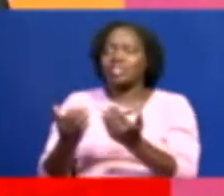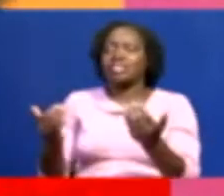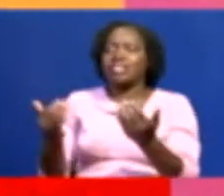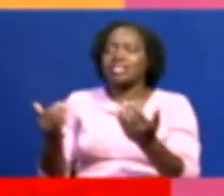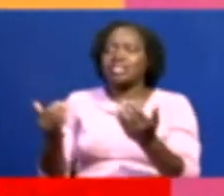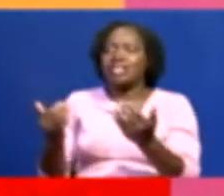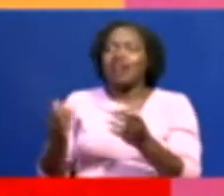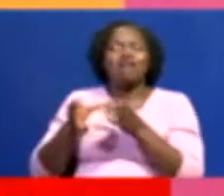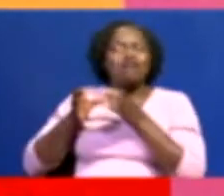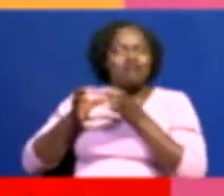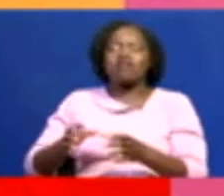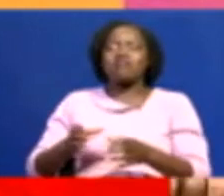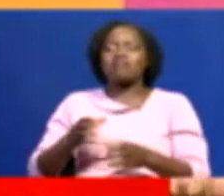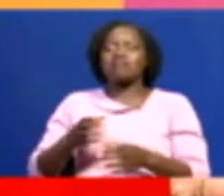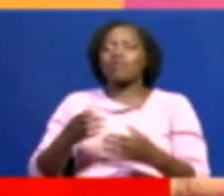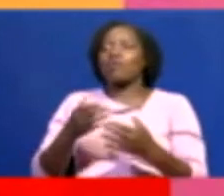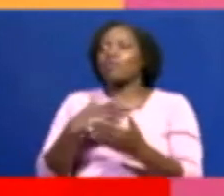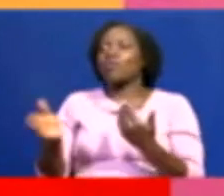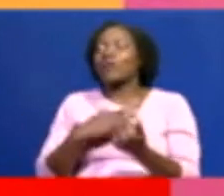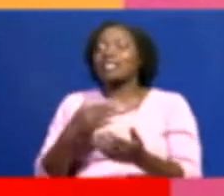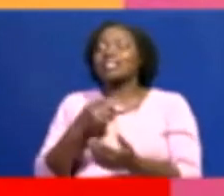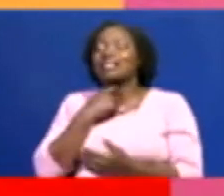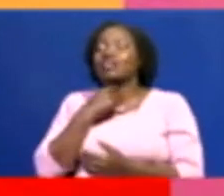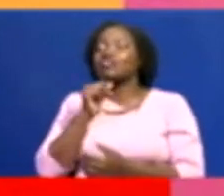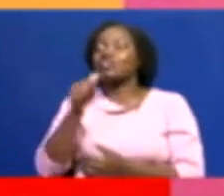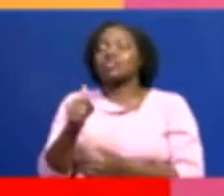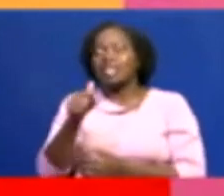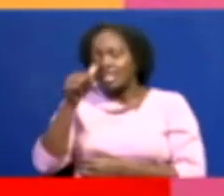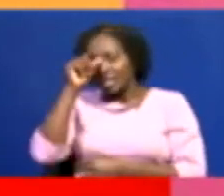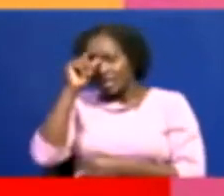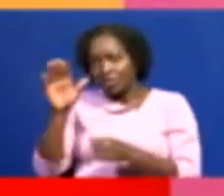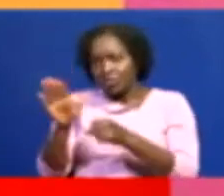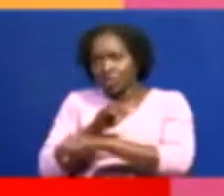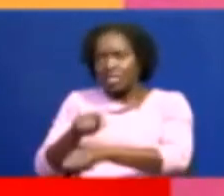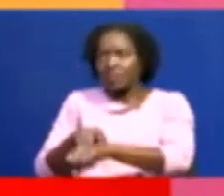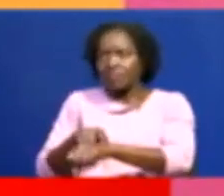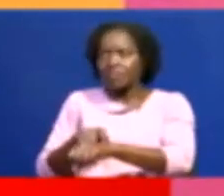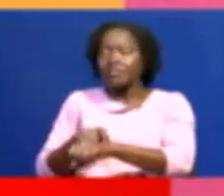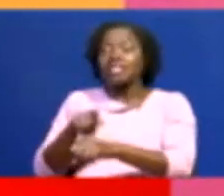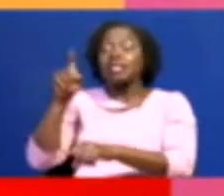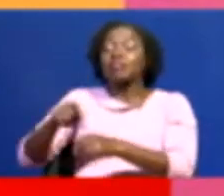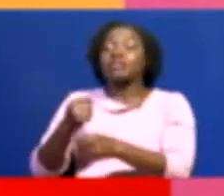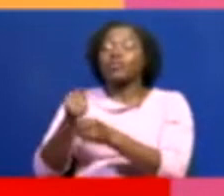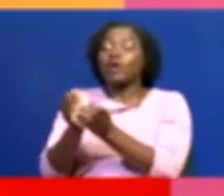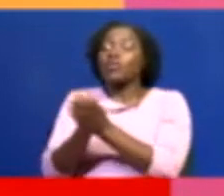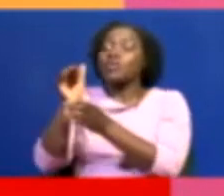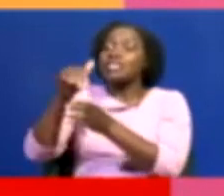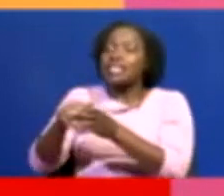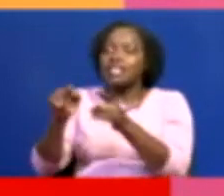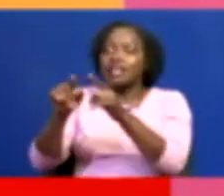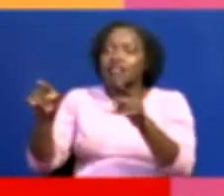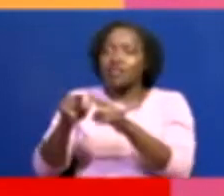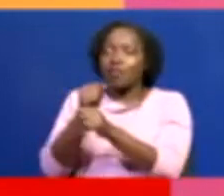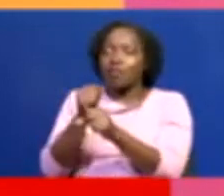down people's throats, whether they like your face or not. Mm-hmm. Government, most of the time, has to work within the